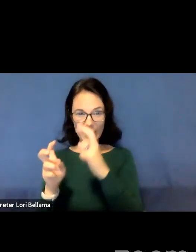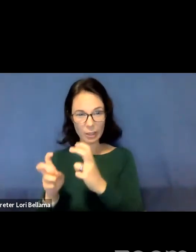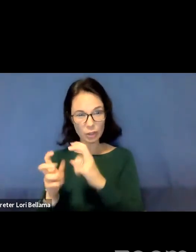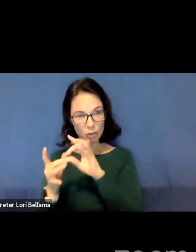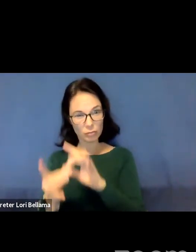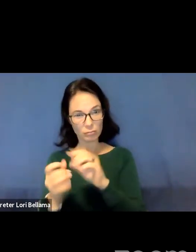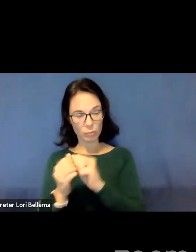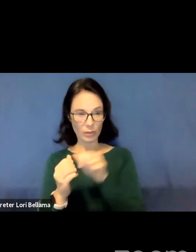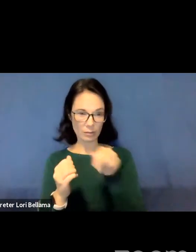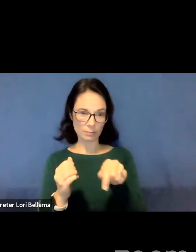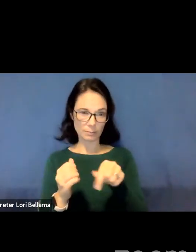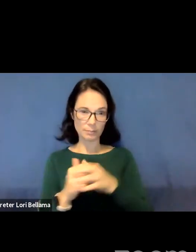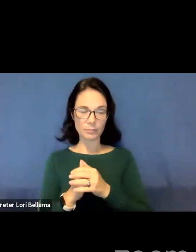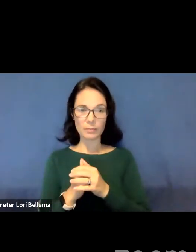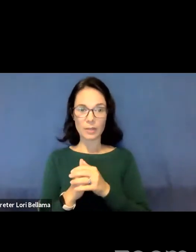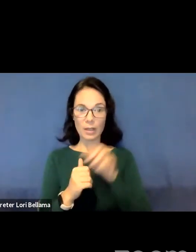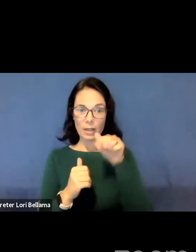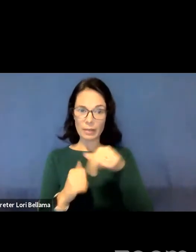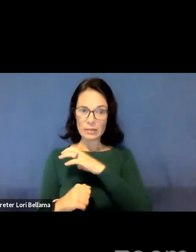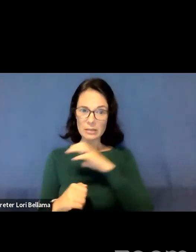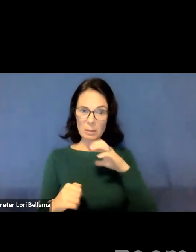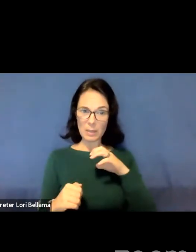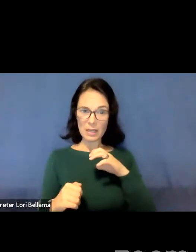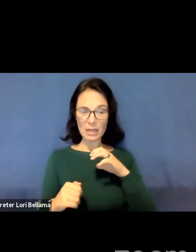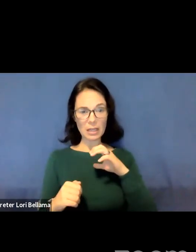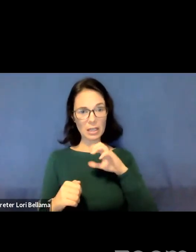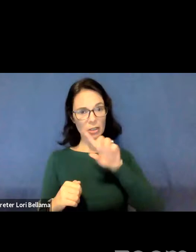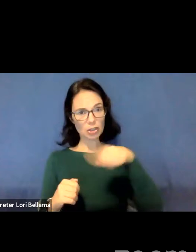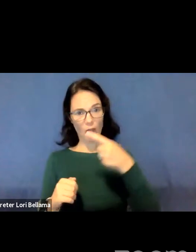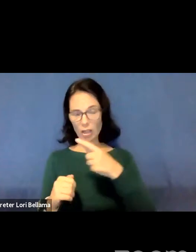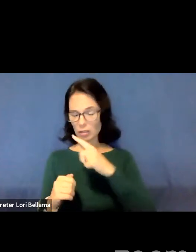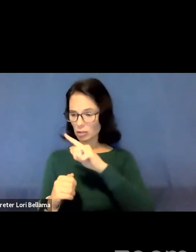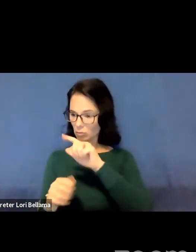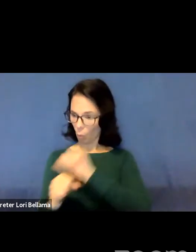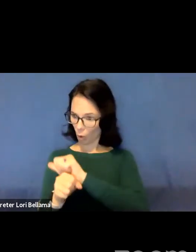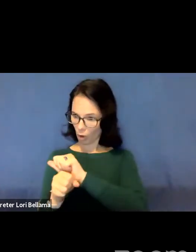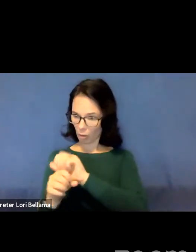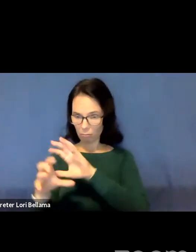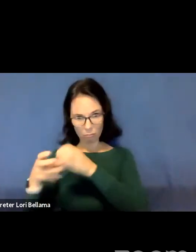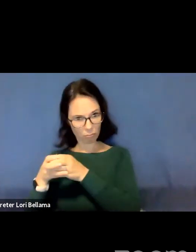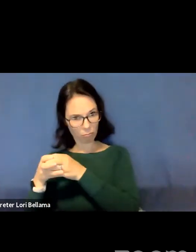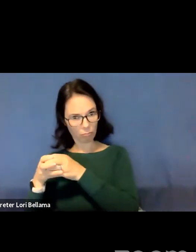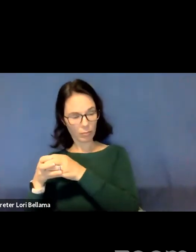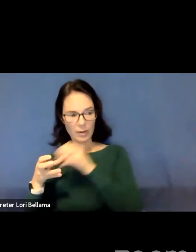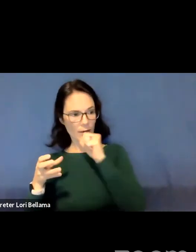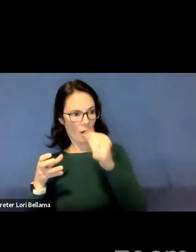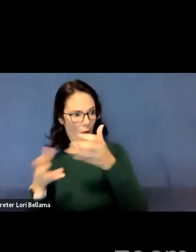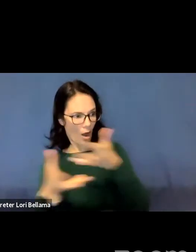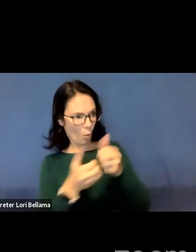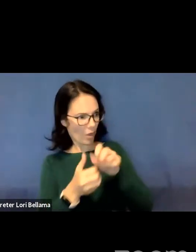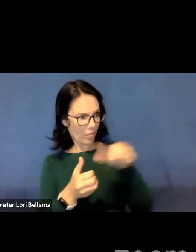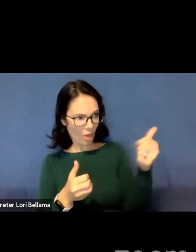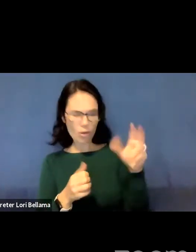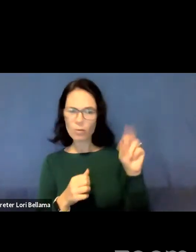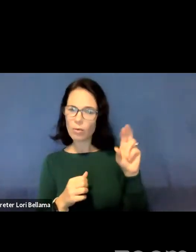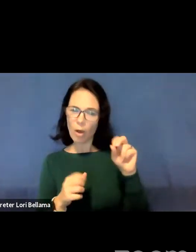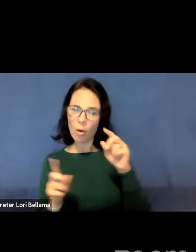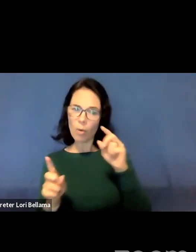the committee to be, you know, a siloed committee. We do have every intention of partnering with other